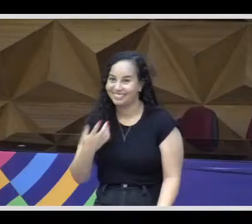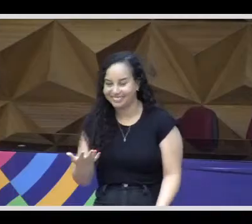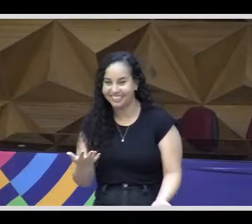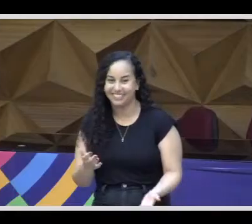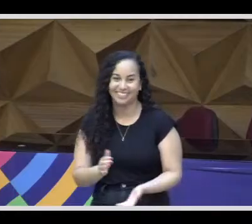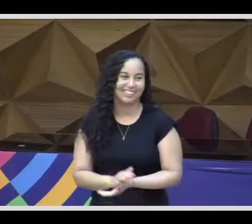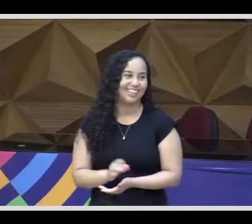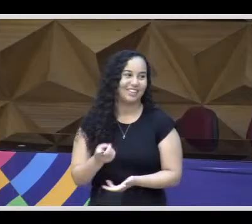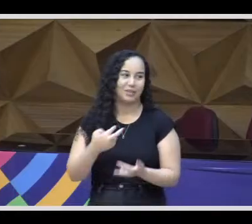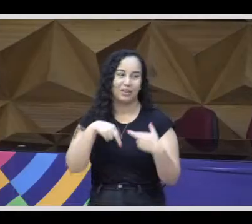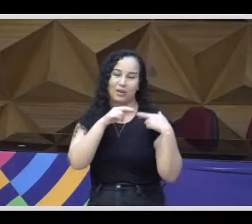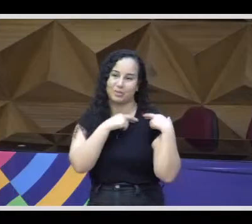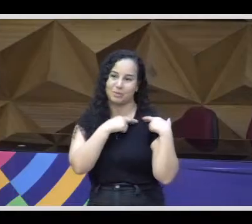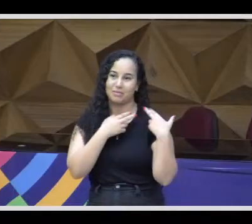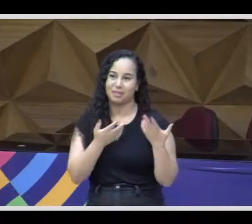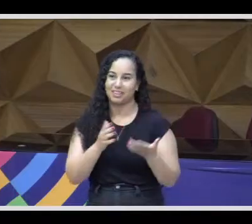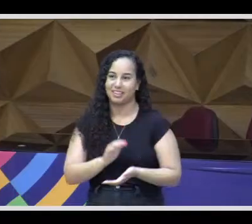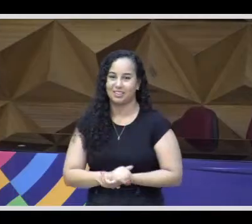lot of responsibility,